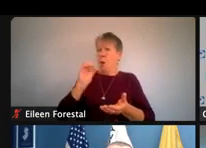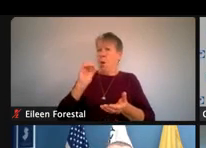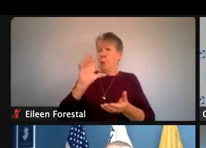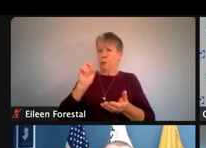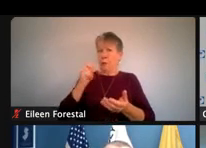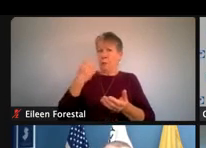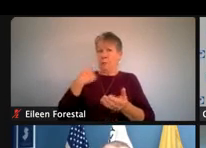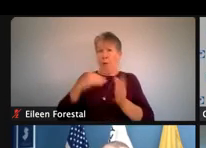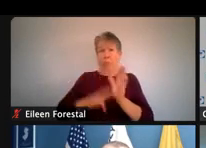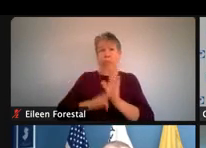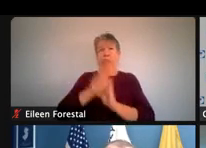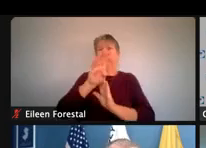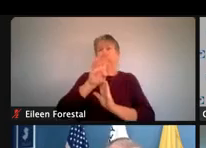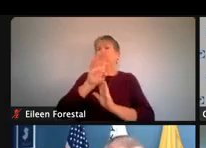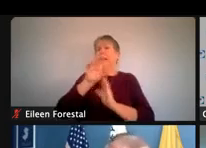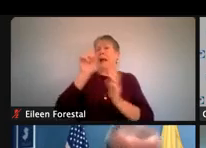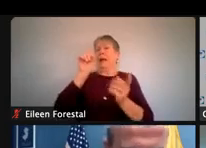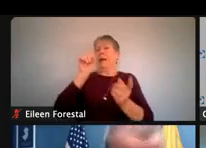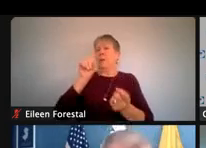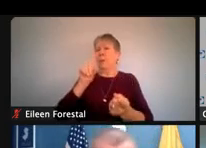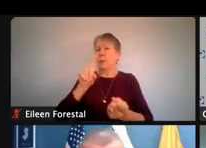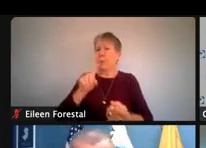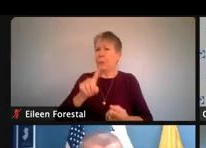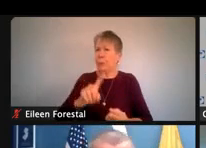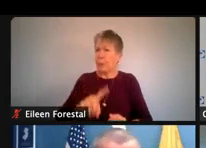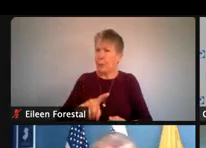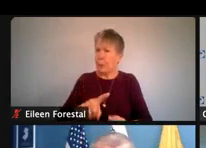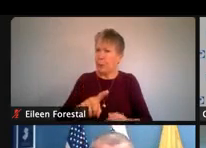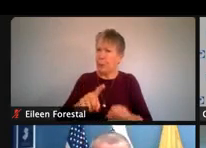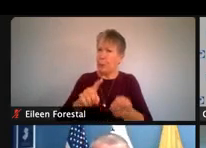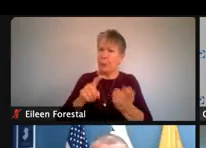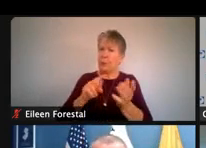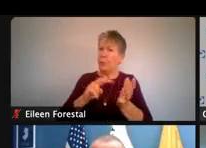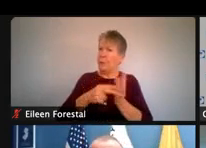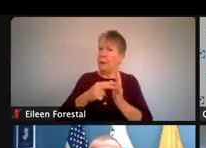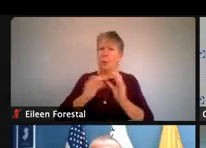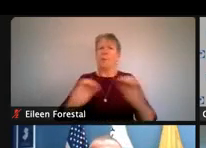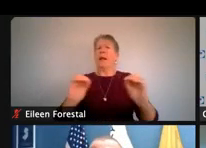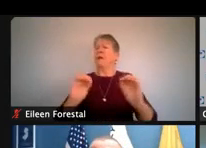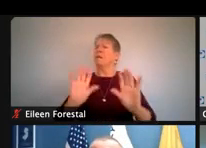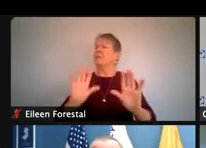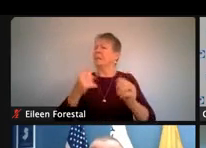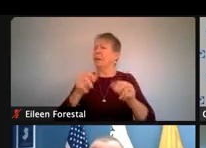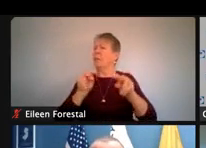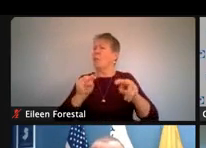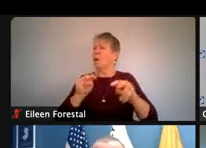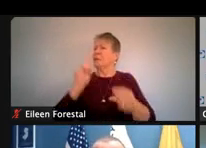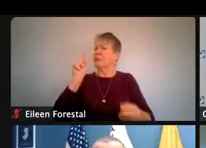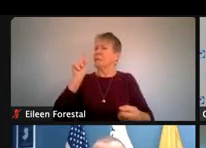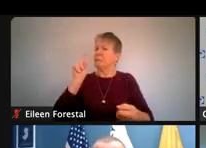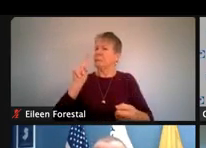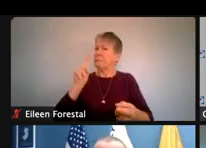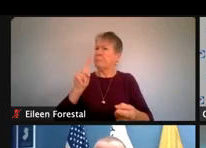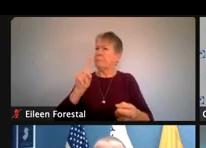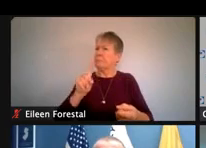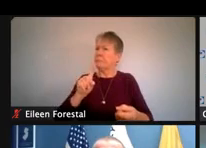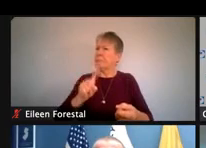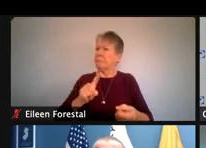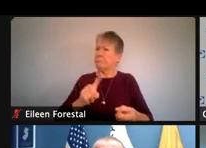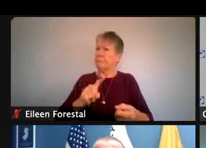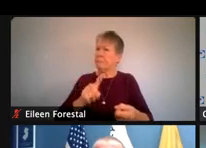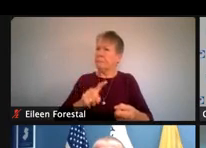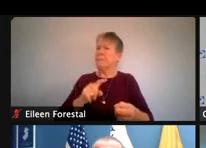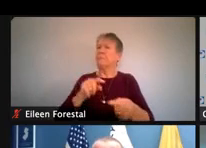Ocean, again, not out of the woods, folks, but Ocean 62 cases today, Monmouth 61. Those were each regularly a couple of weeks ago,